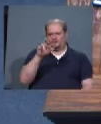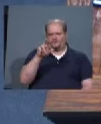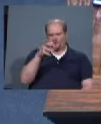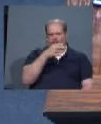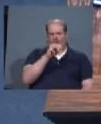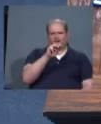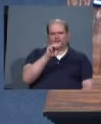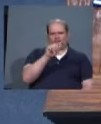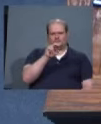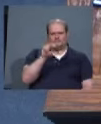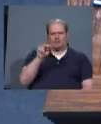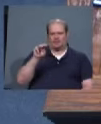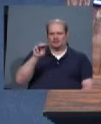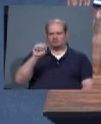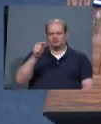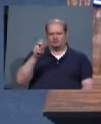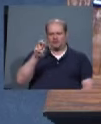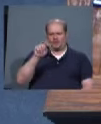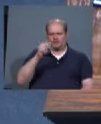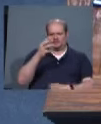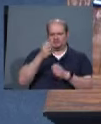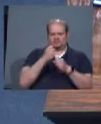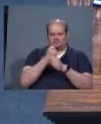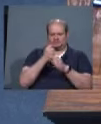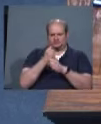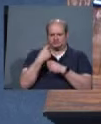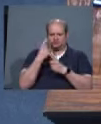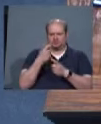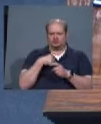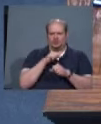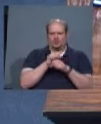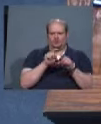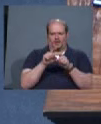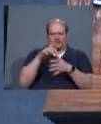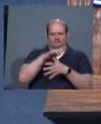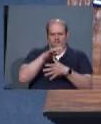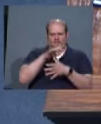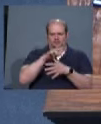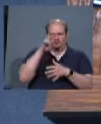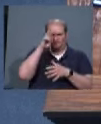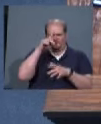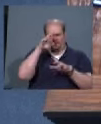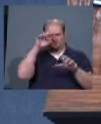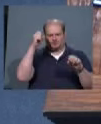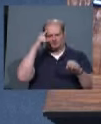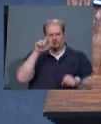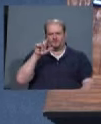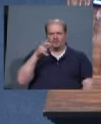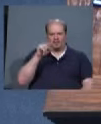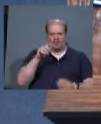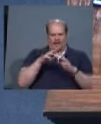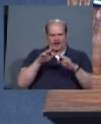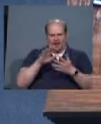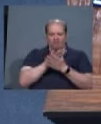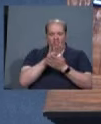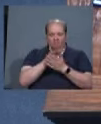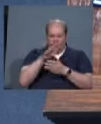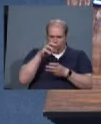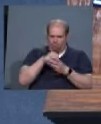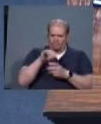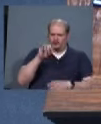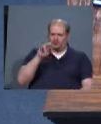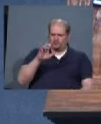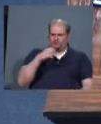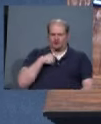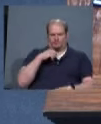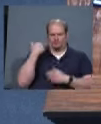Magnet. The last 6 years, I served as Senior Vice President for Lighthouse Academies Incorporated. I'm responsible